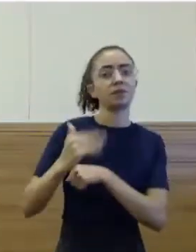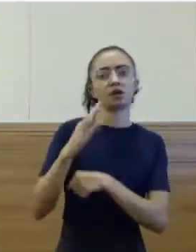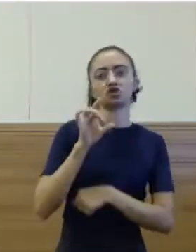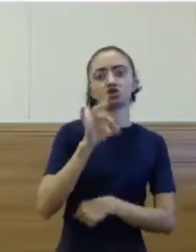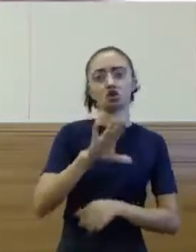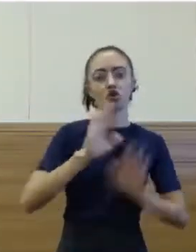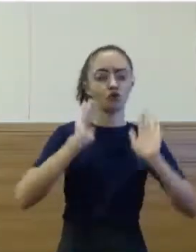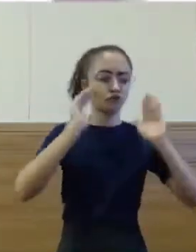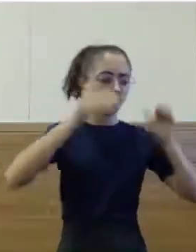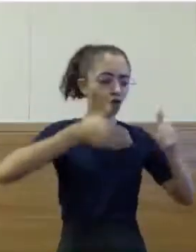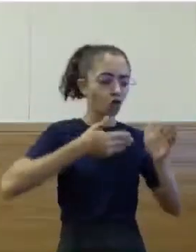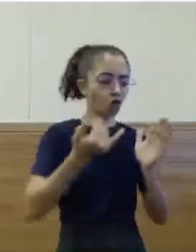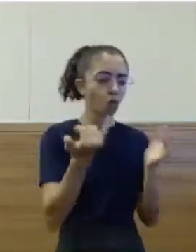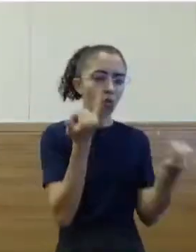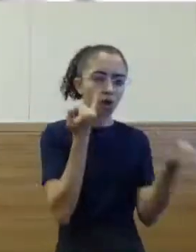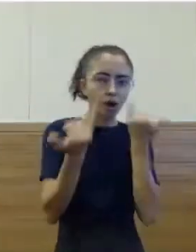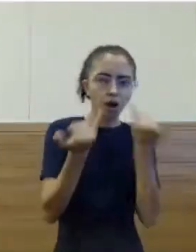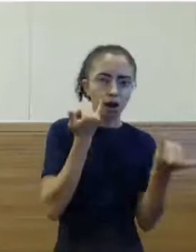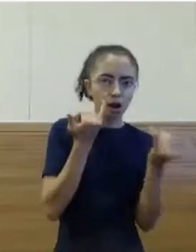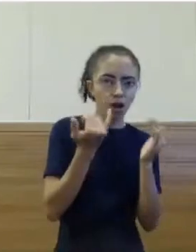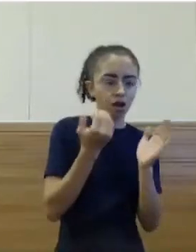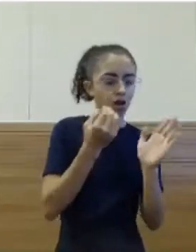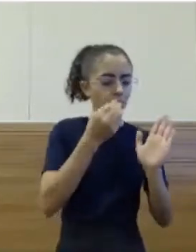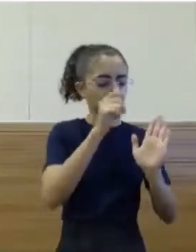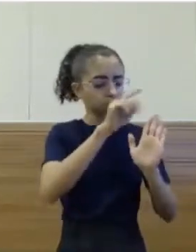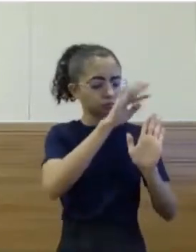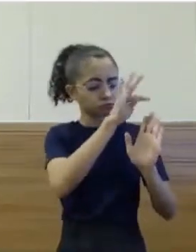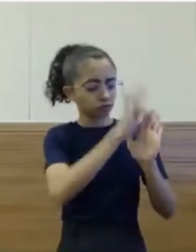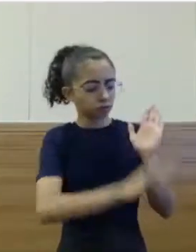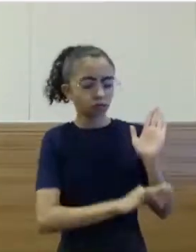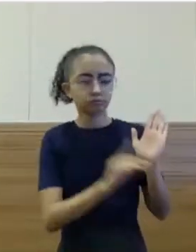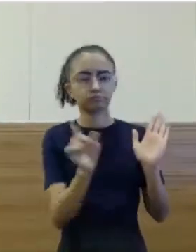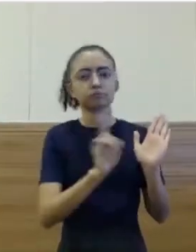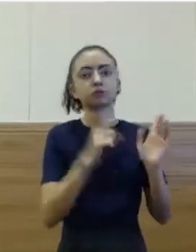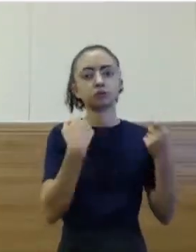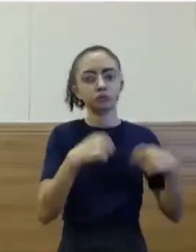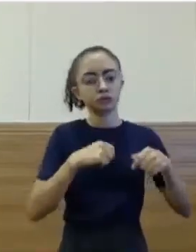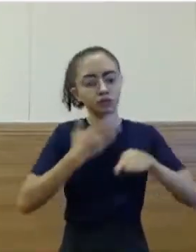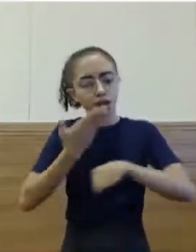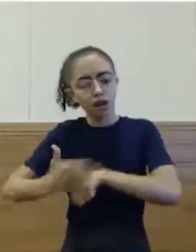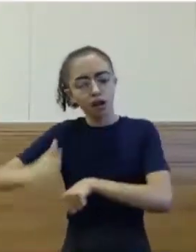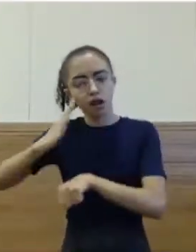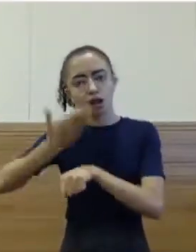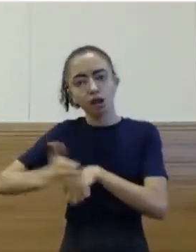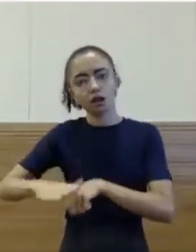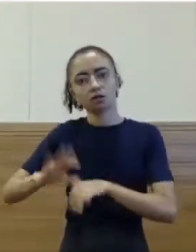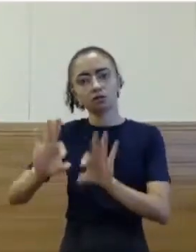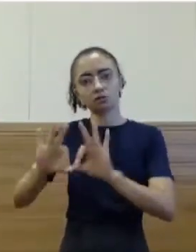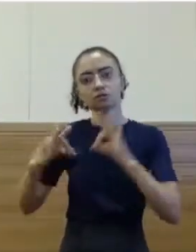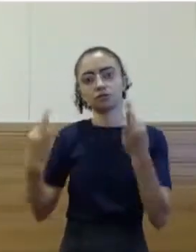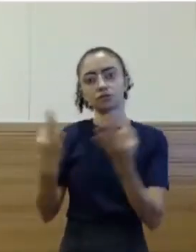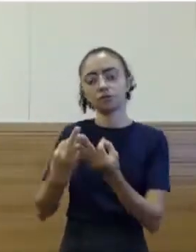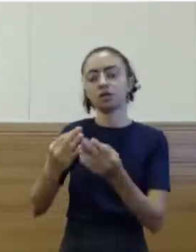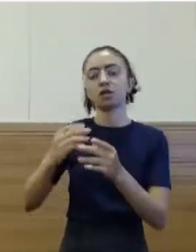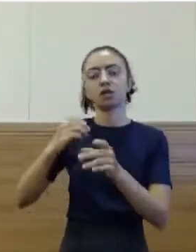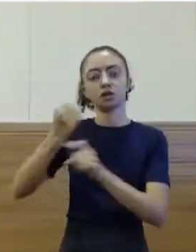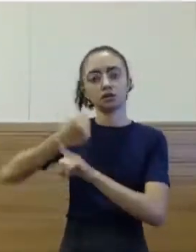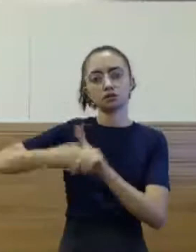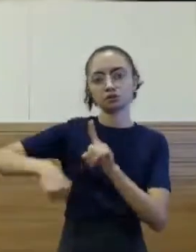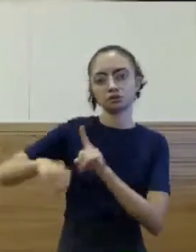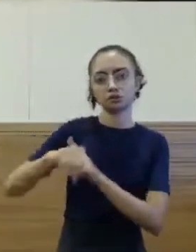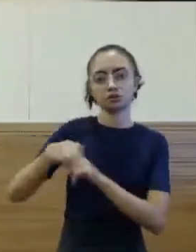formal messages, but the idea that they will change the context in which people are living so that these